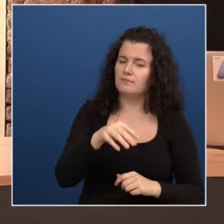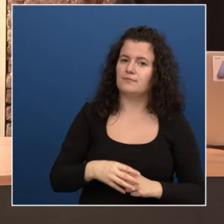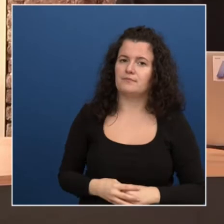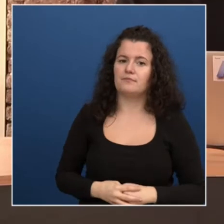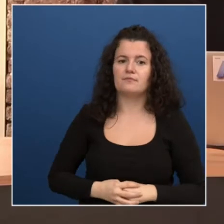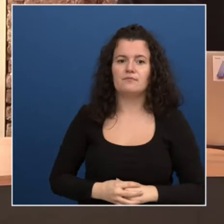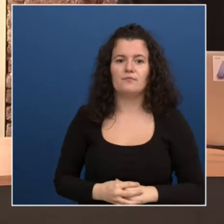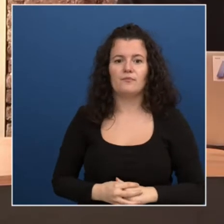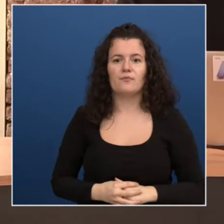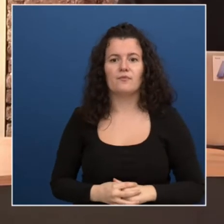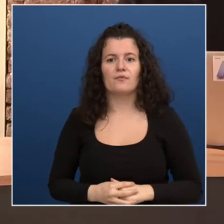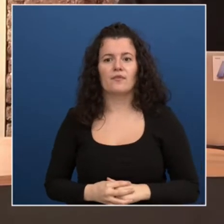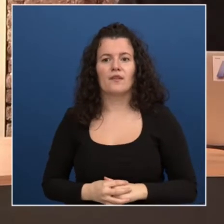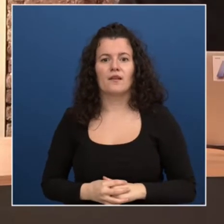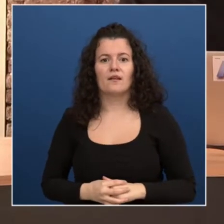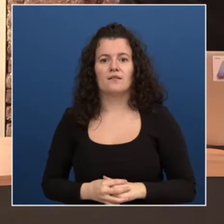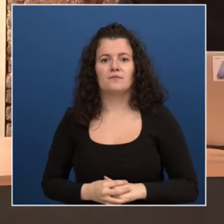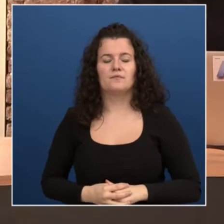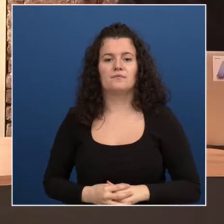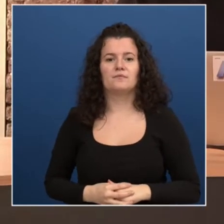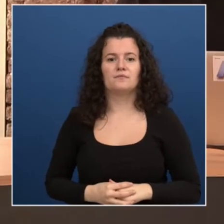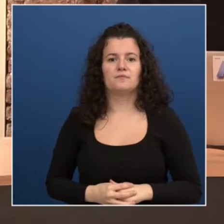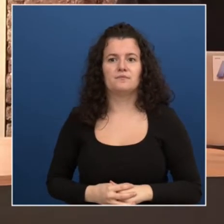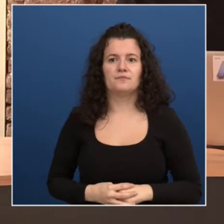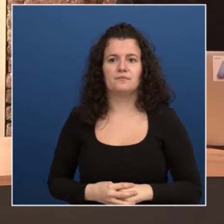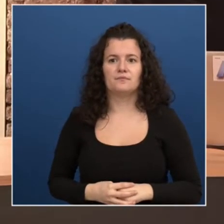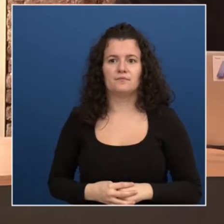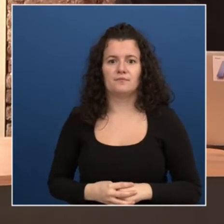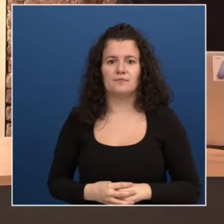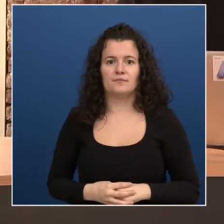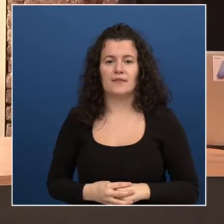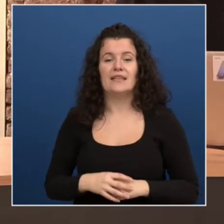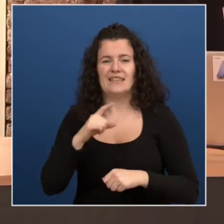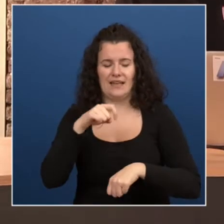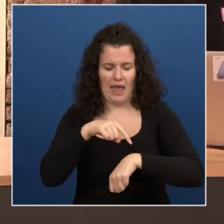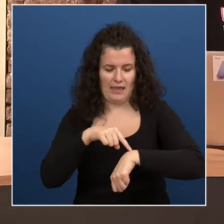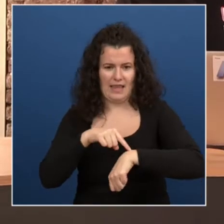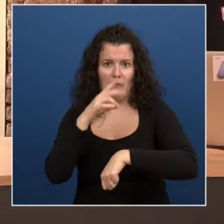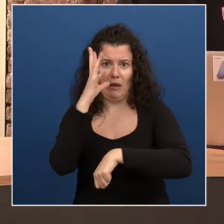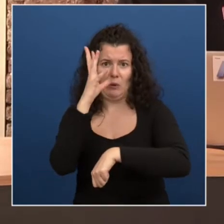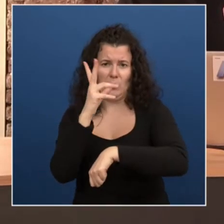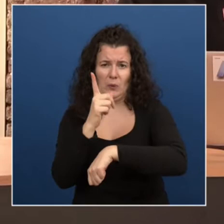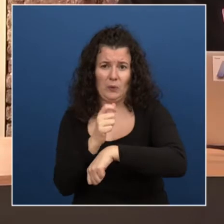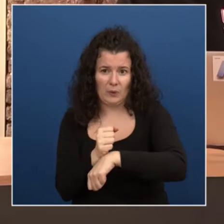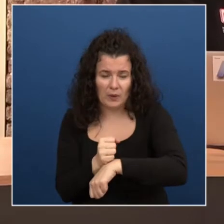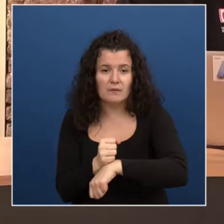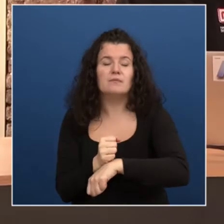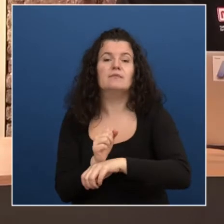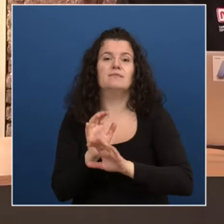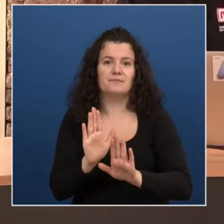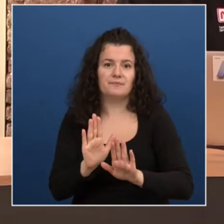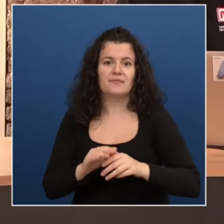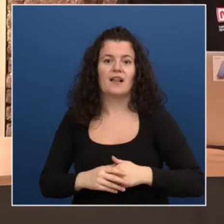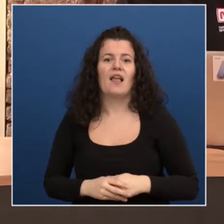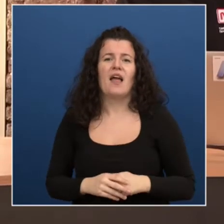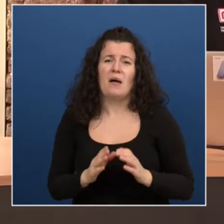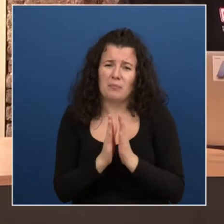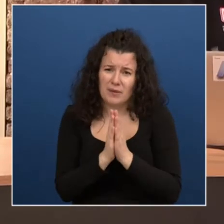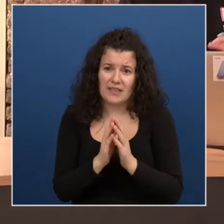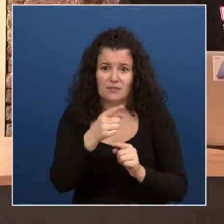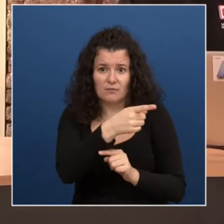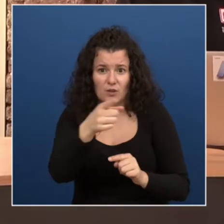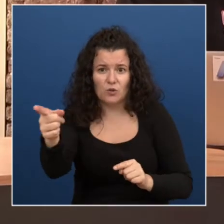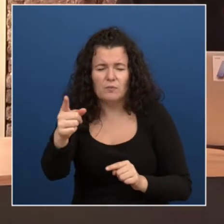I appreciate you, as we are coming nearly to the end of the talk, not really, that you think outside the box